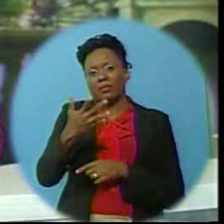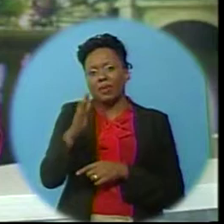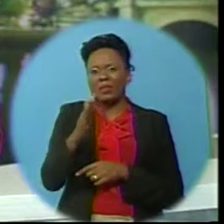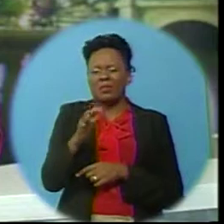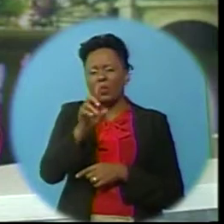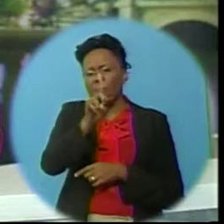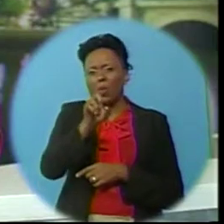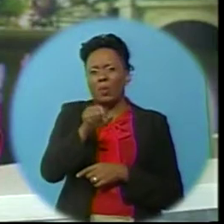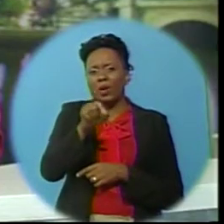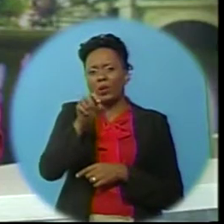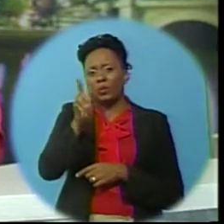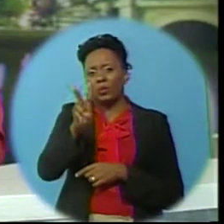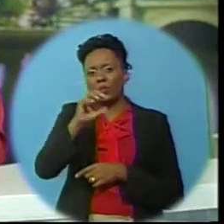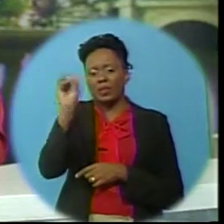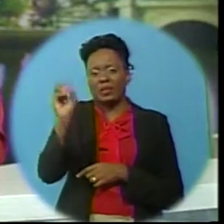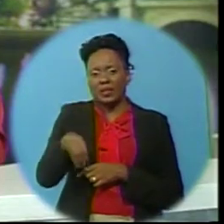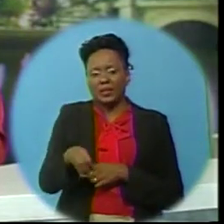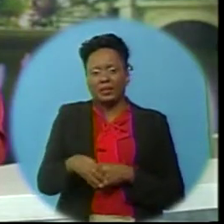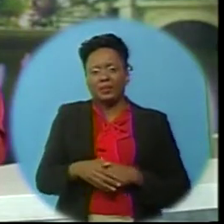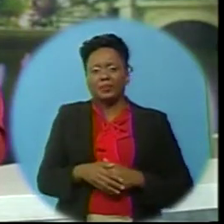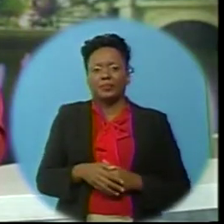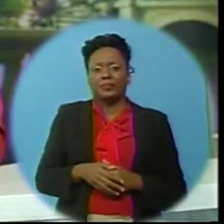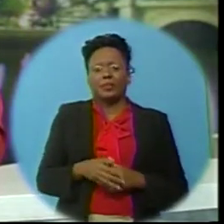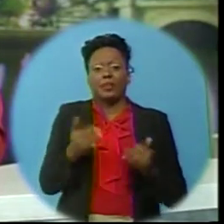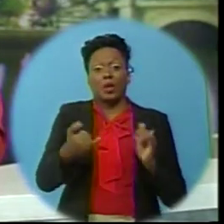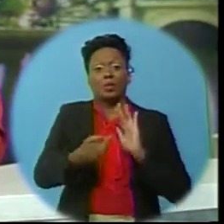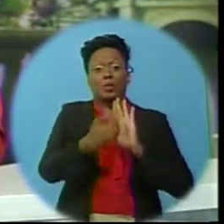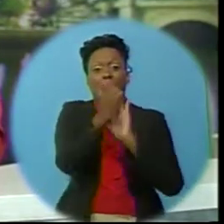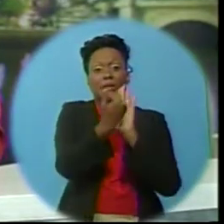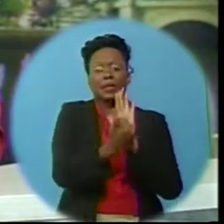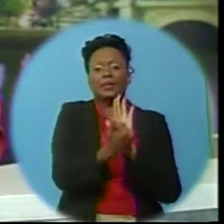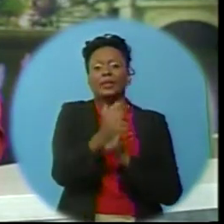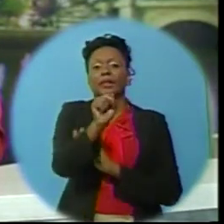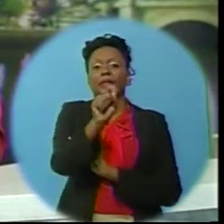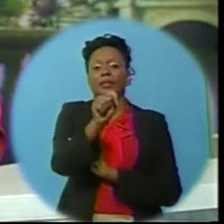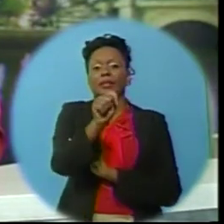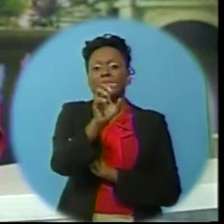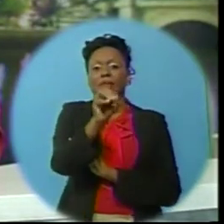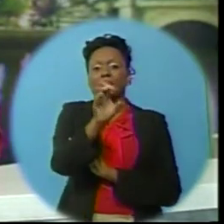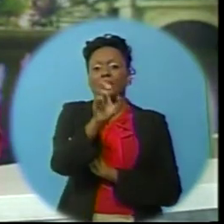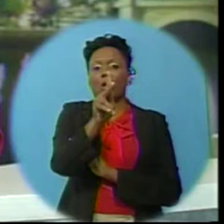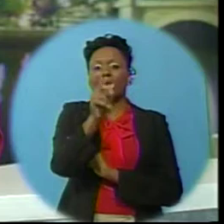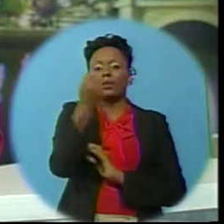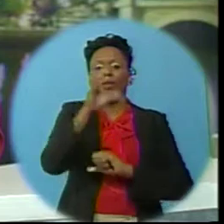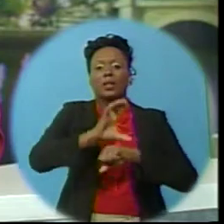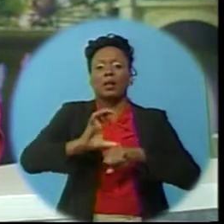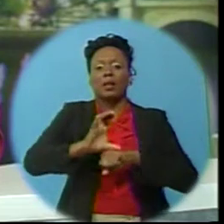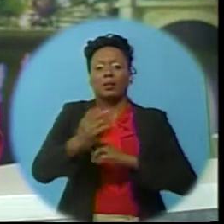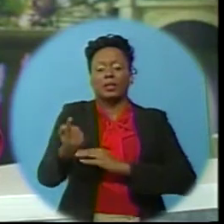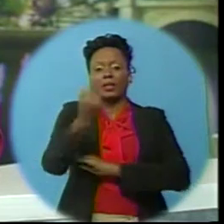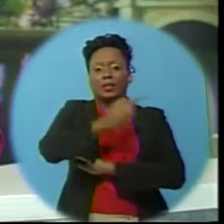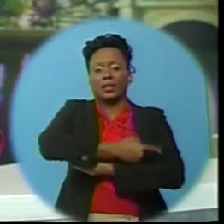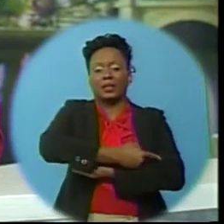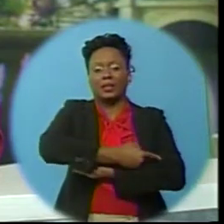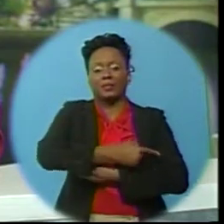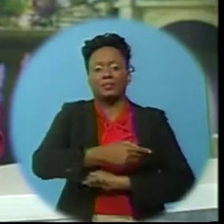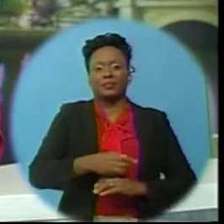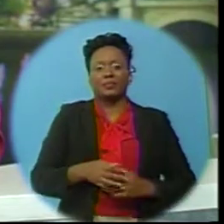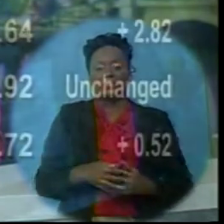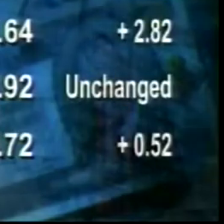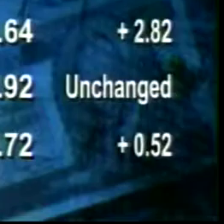period was 1.2%. Here now is a look at how stocks traded on selected exchanges across the region today.